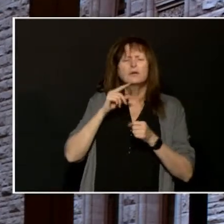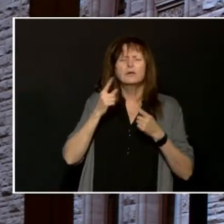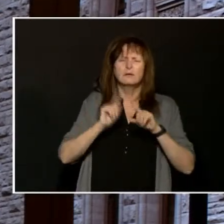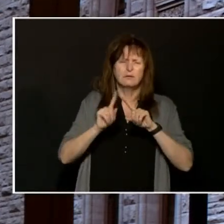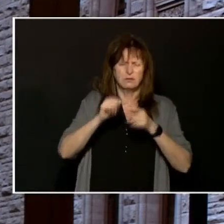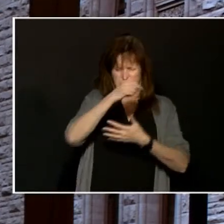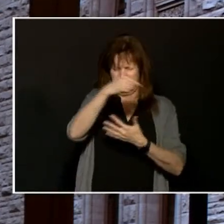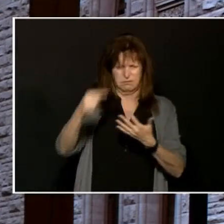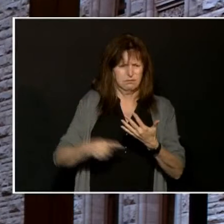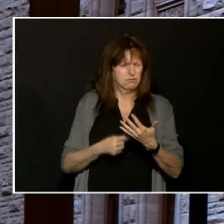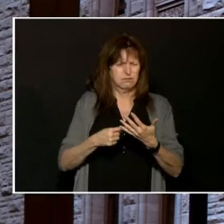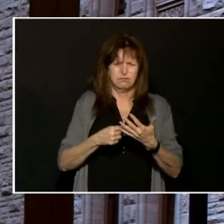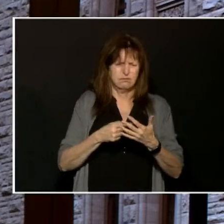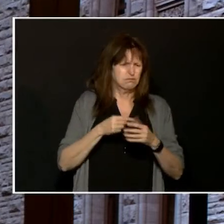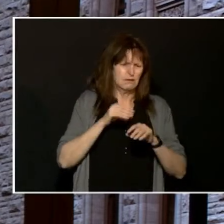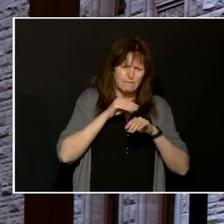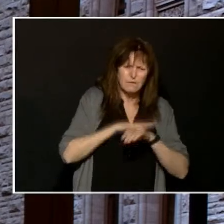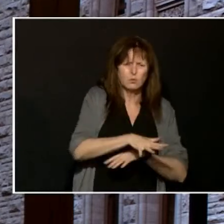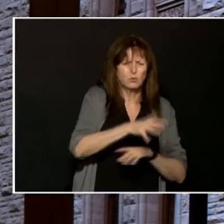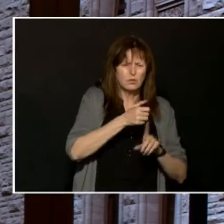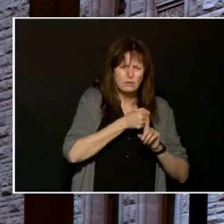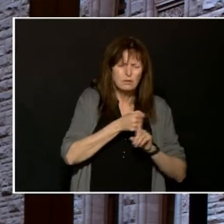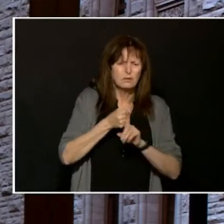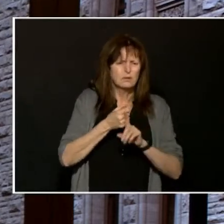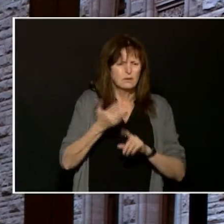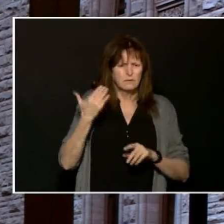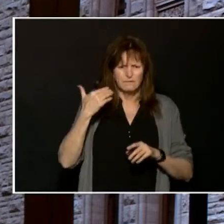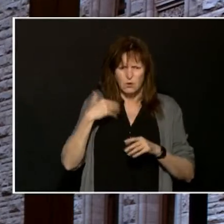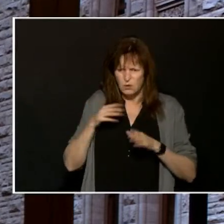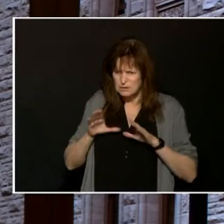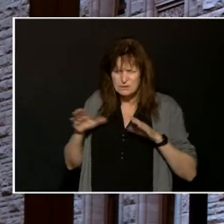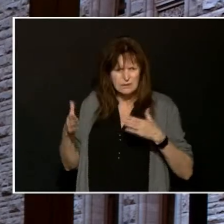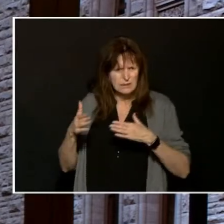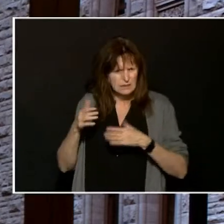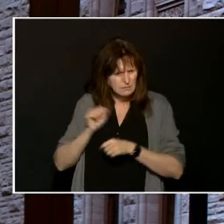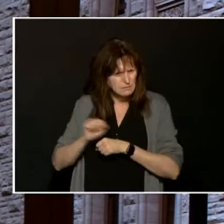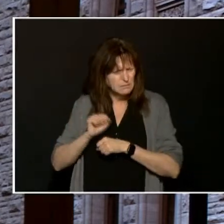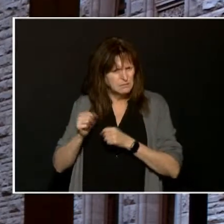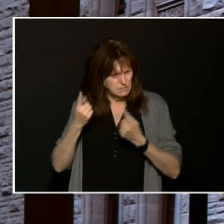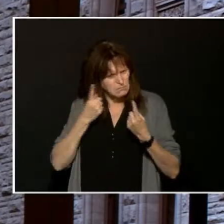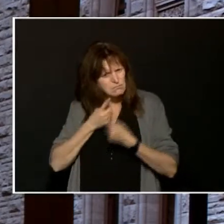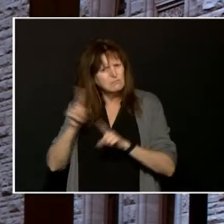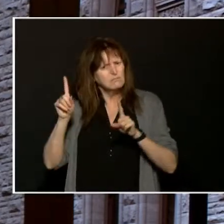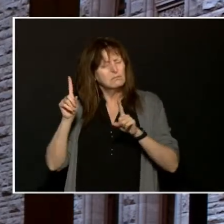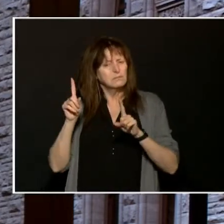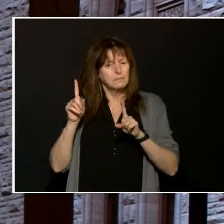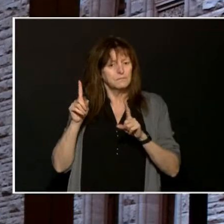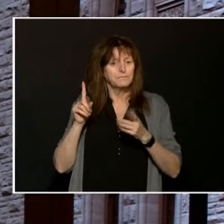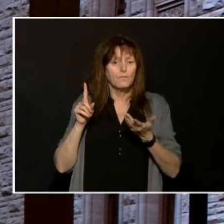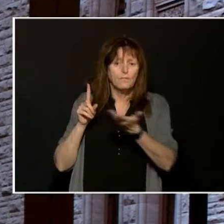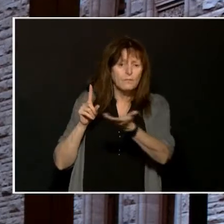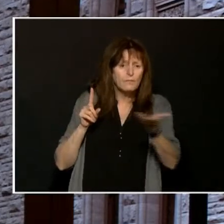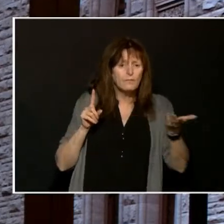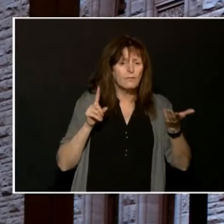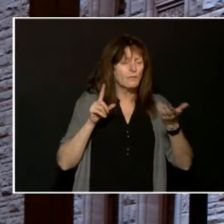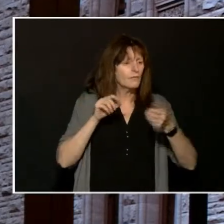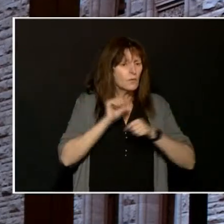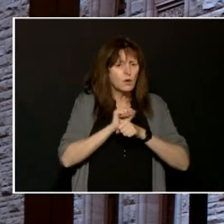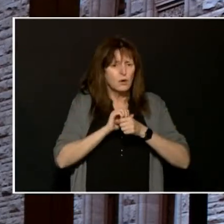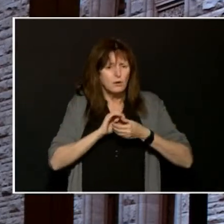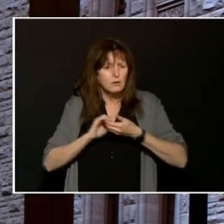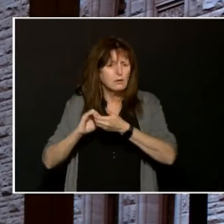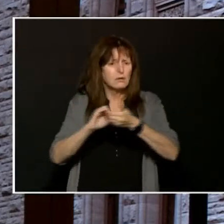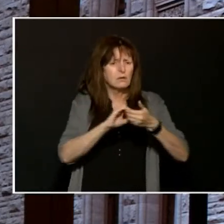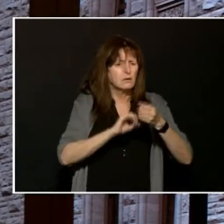as before, it was a team effort that we were successful before. And we want everyone to be at this and to be supportive of moving as soon